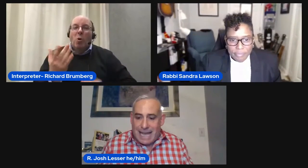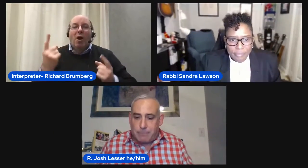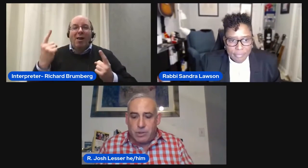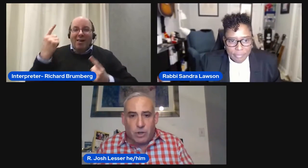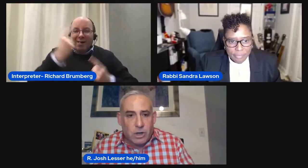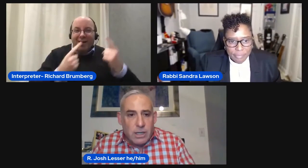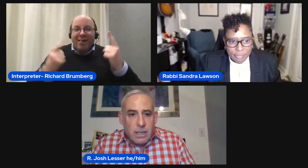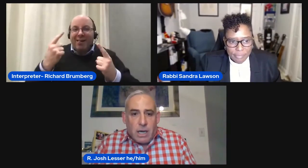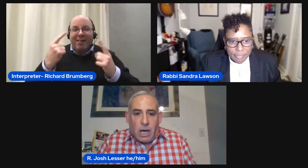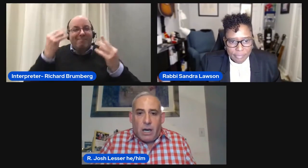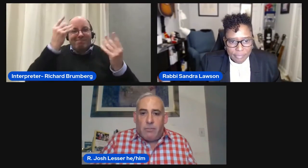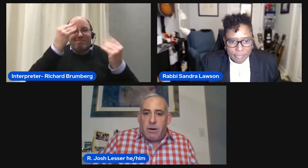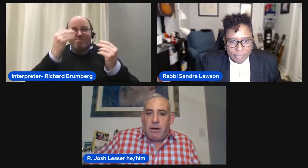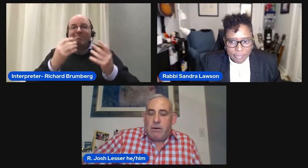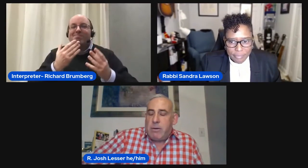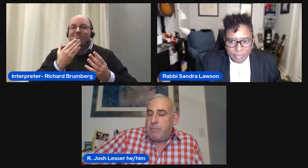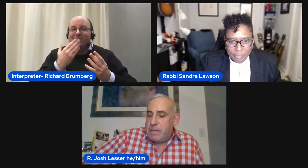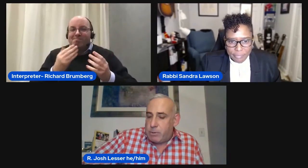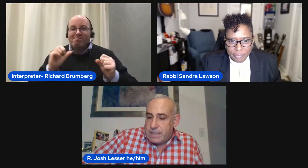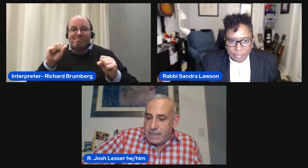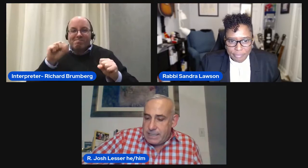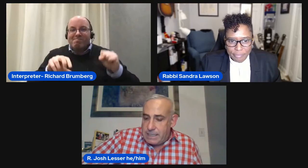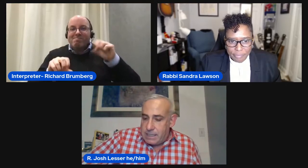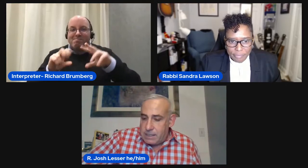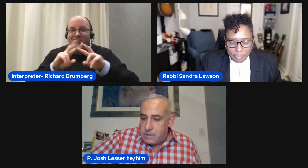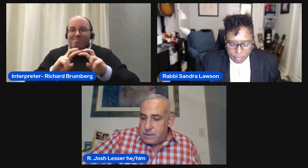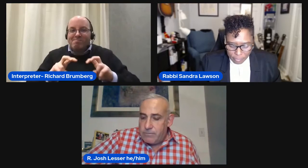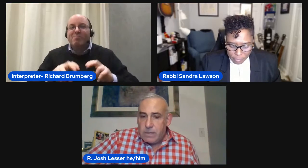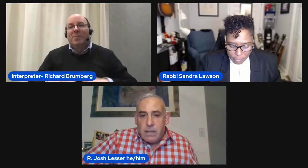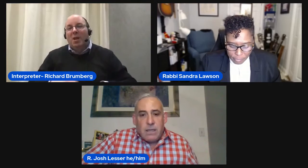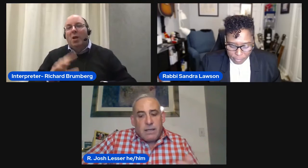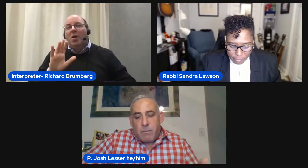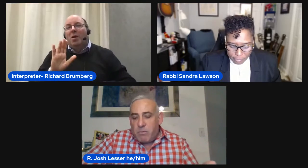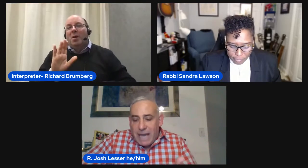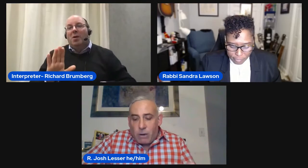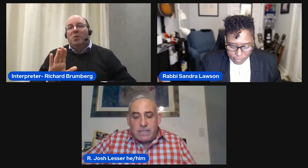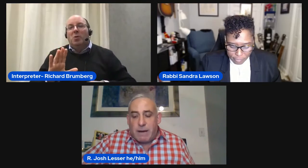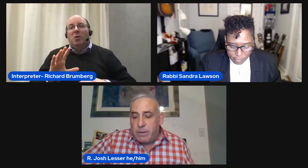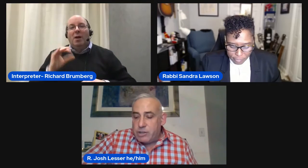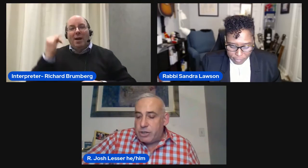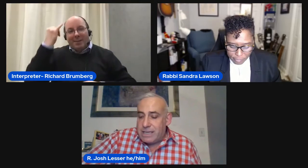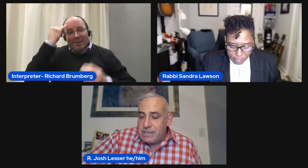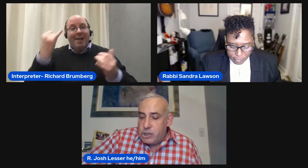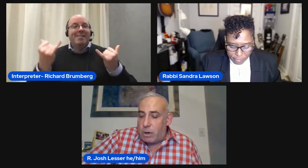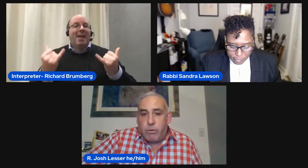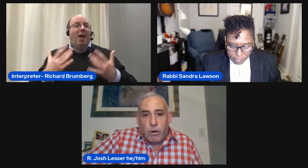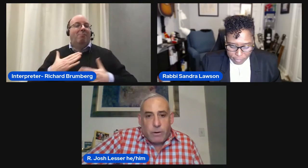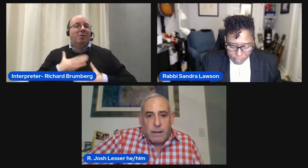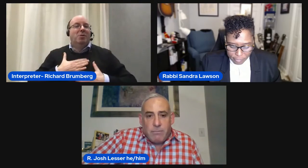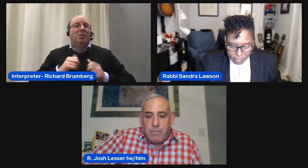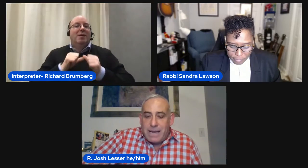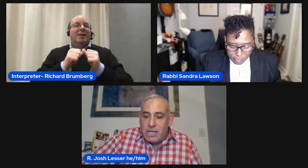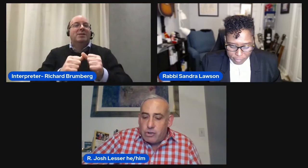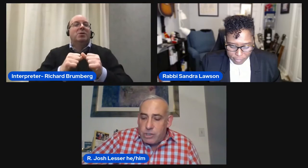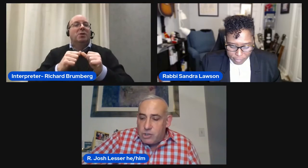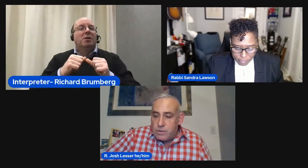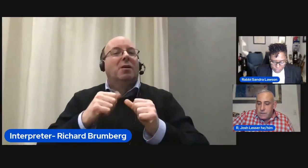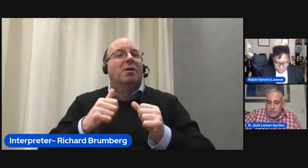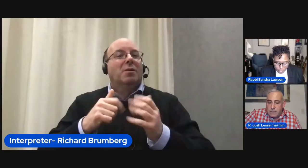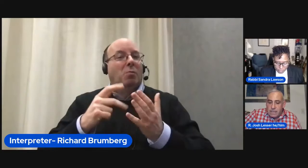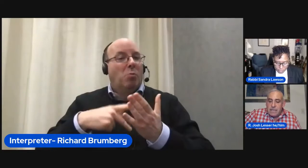allows us to capture people's ideas. And now it's my pleasure to continue our program